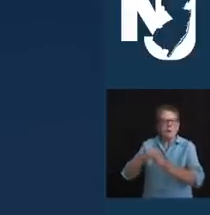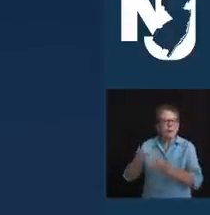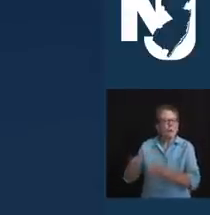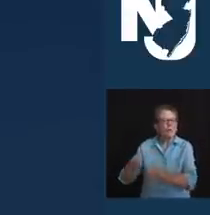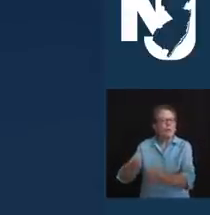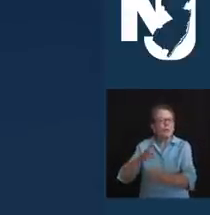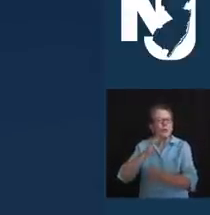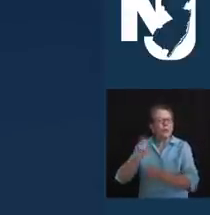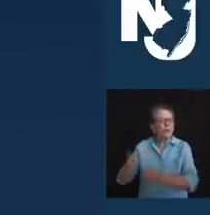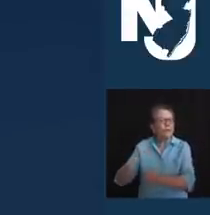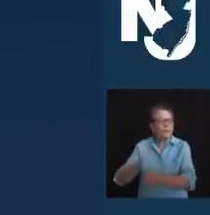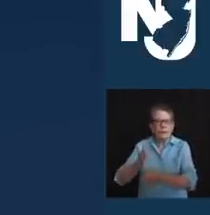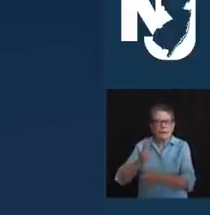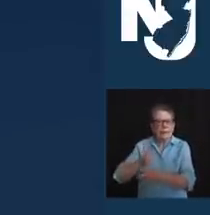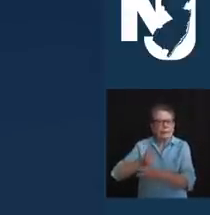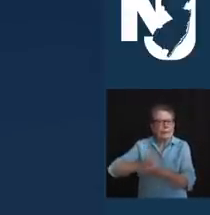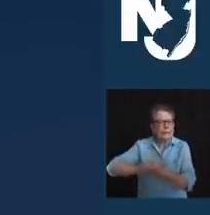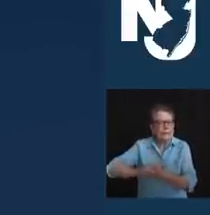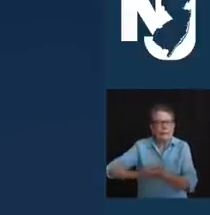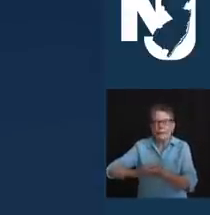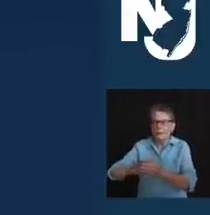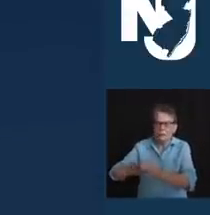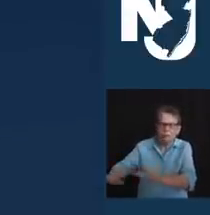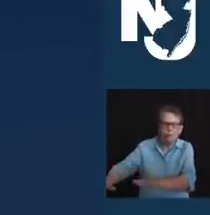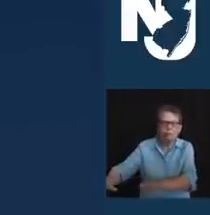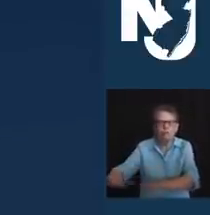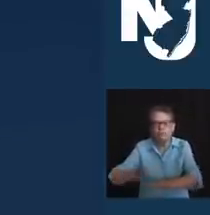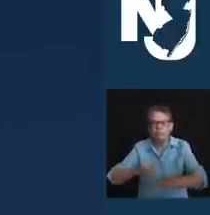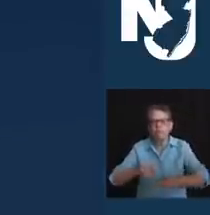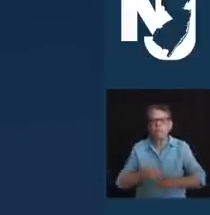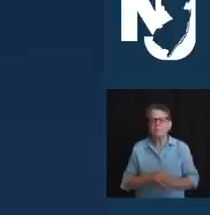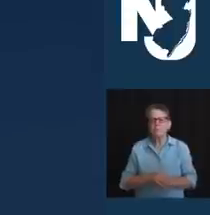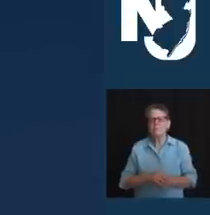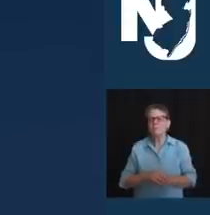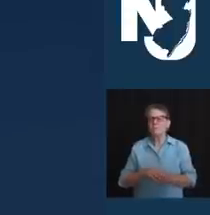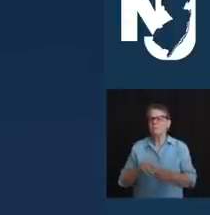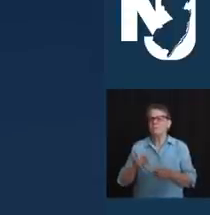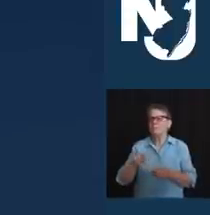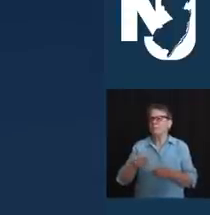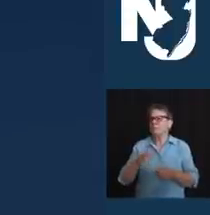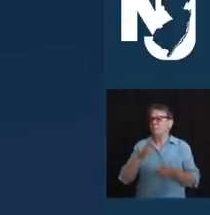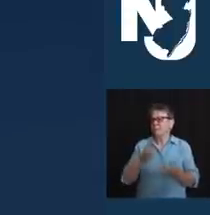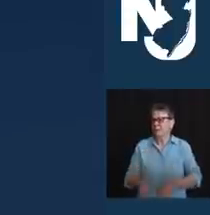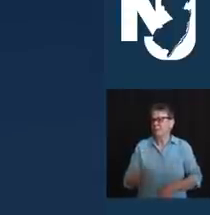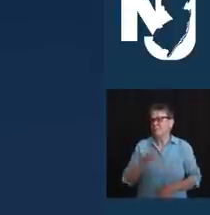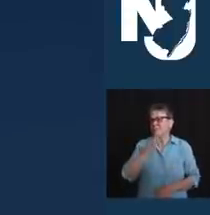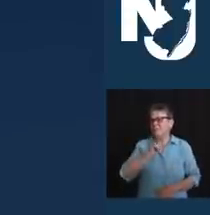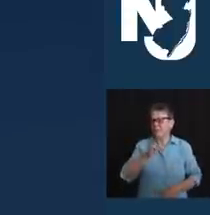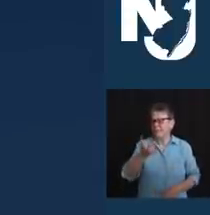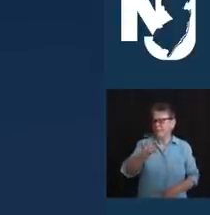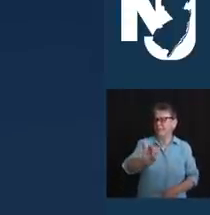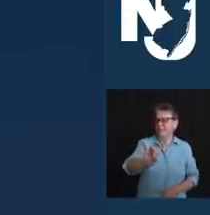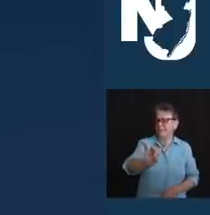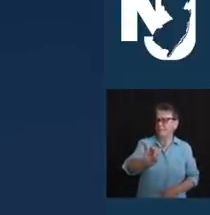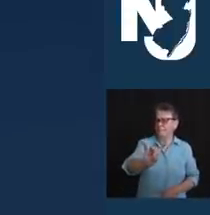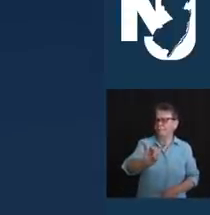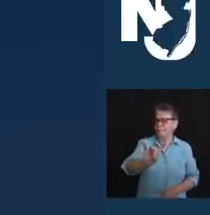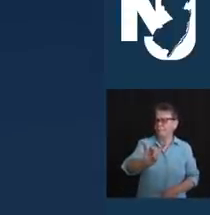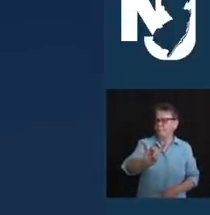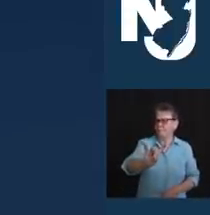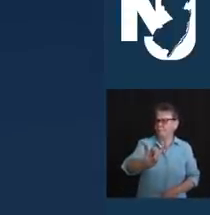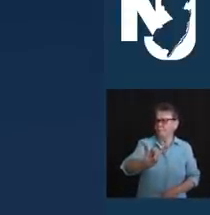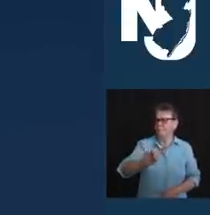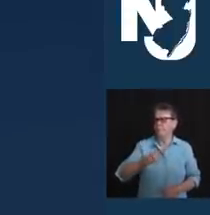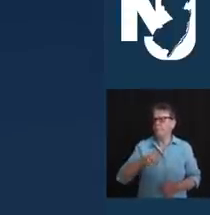Society. Walter was 78 years old. I spoke with his partner, Eileen, in the memorial service for Walter